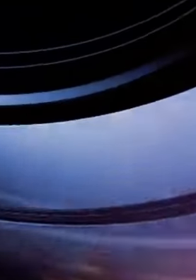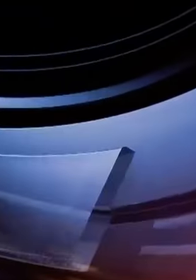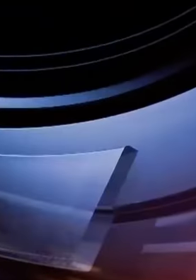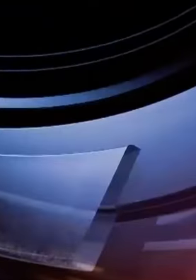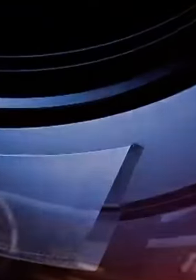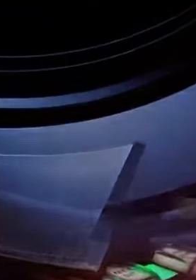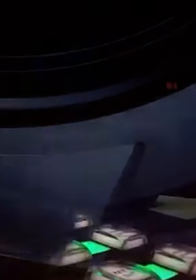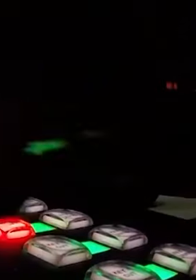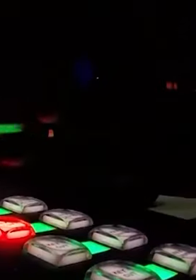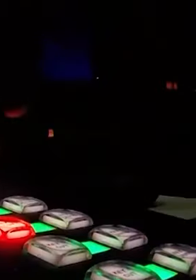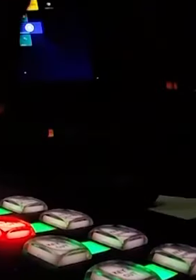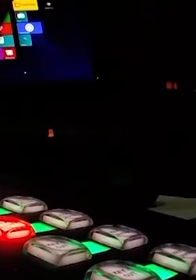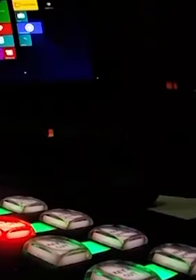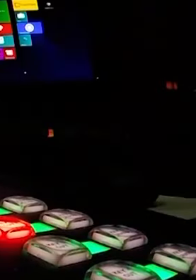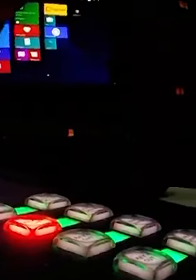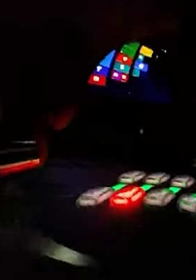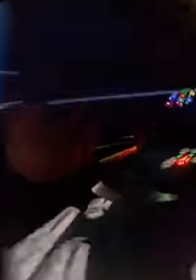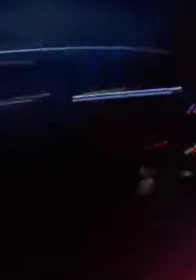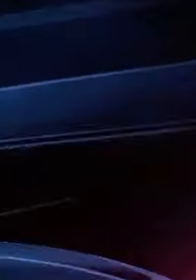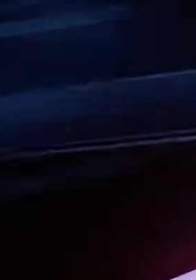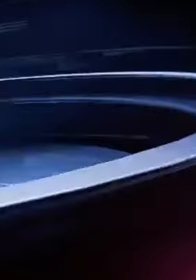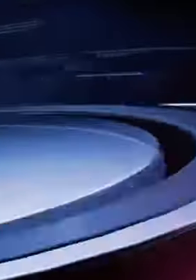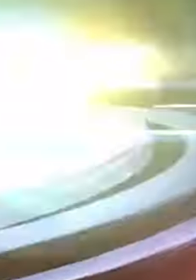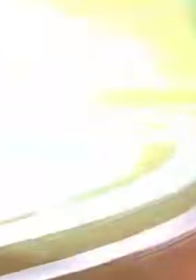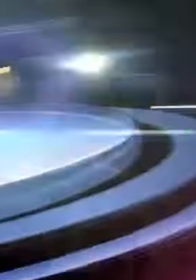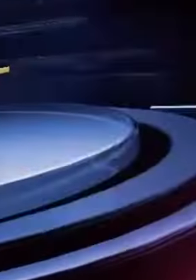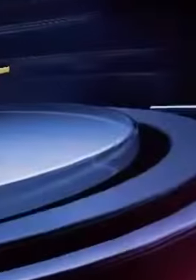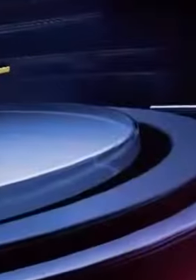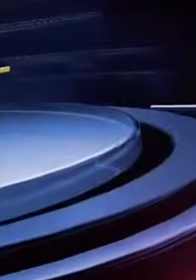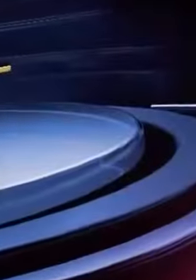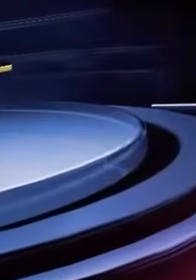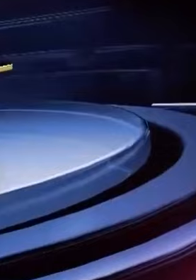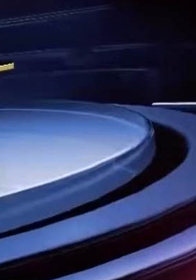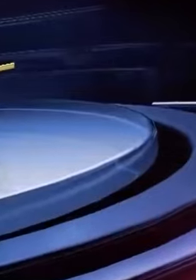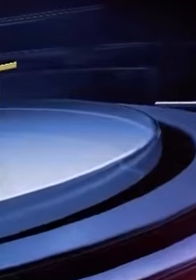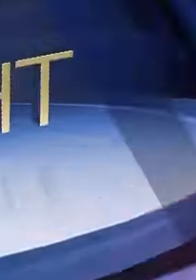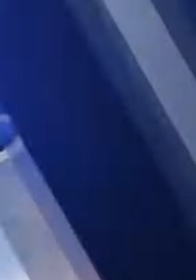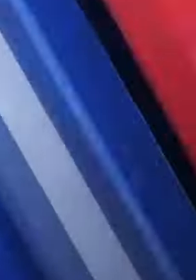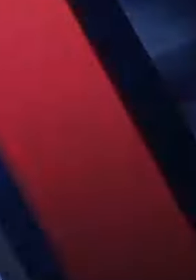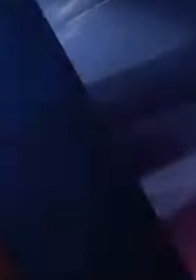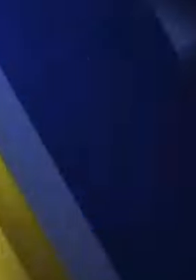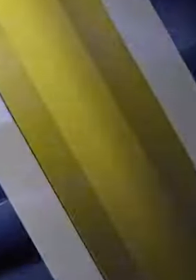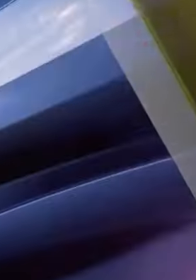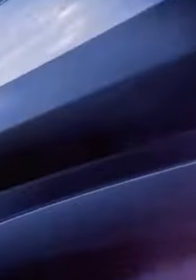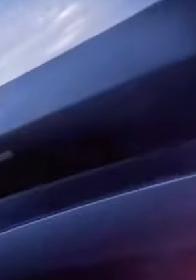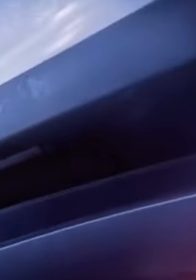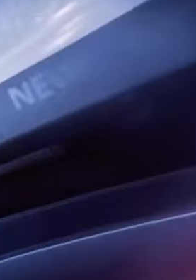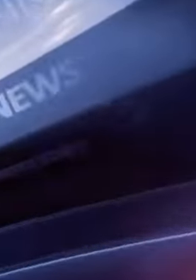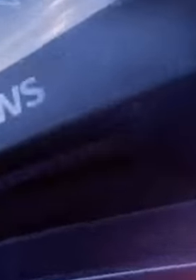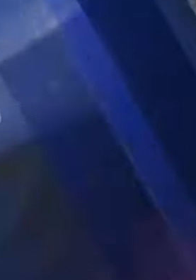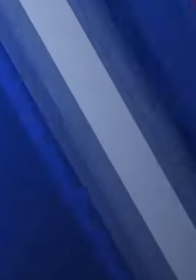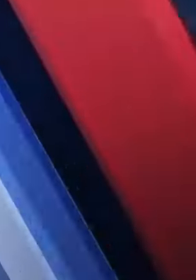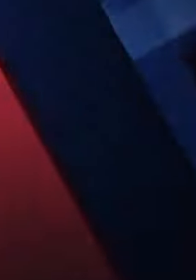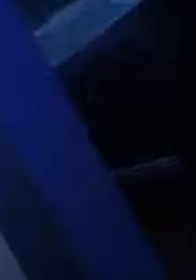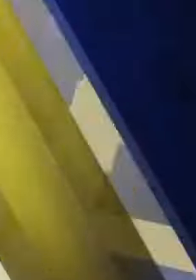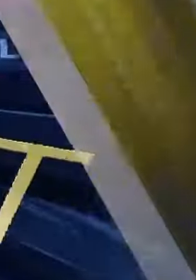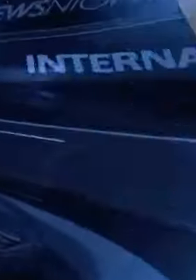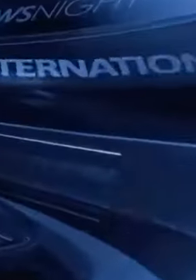Broadcasting from our studios in the Pine, St. Michael, this is CBC NewsNight, starting now.